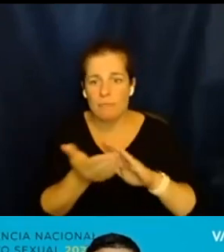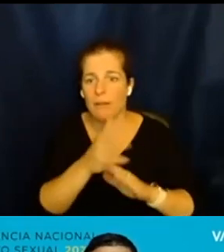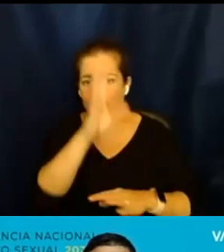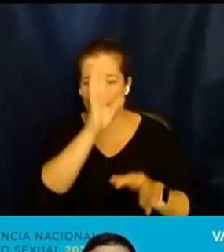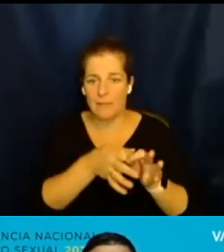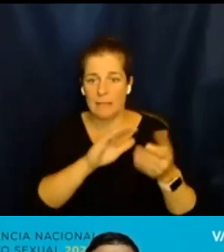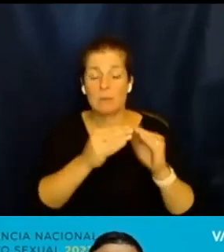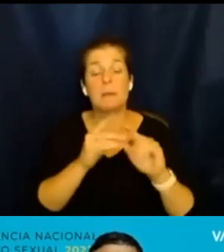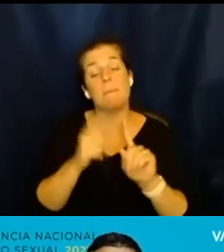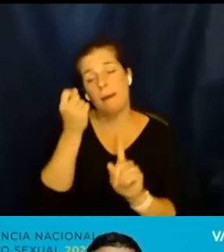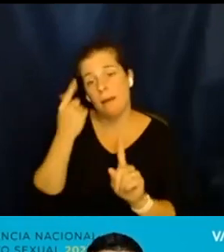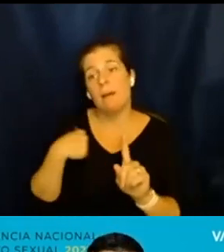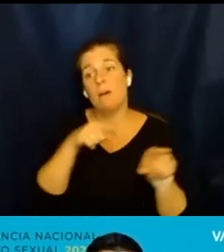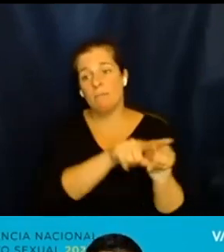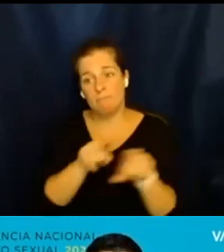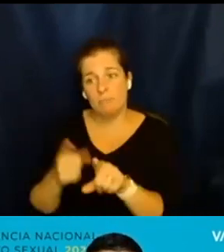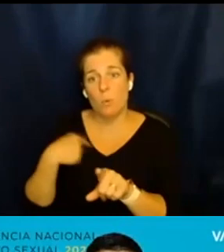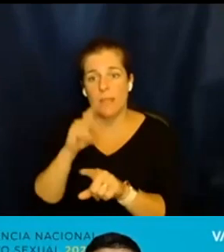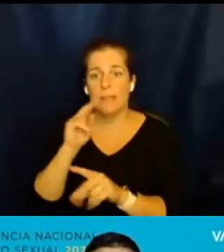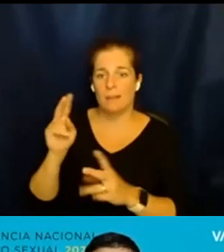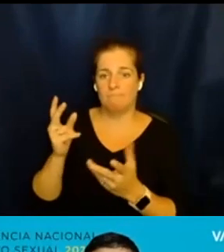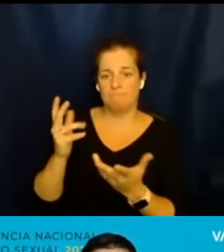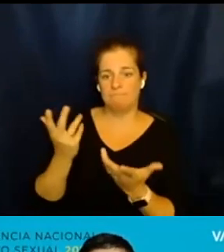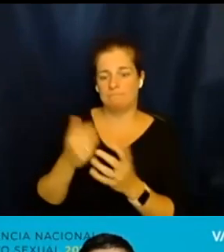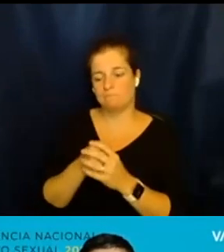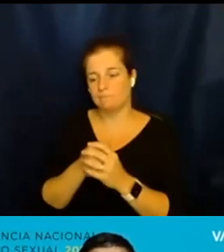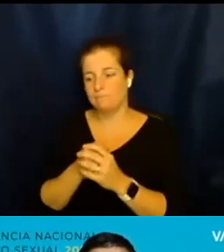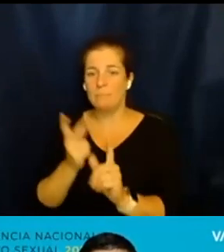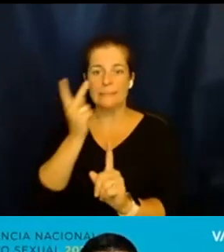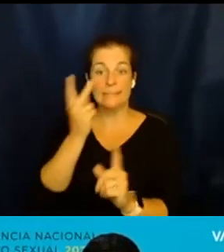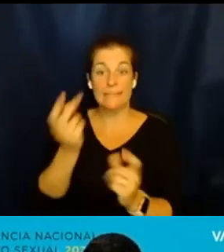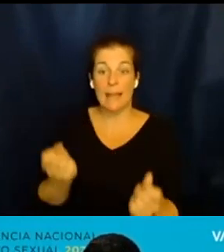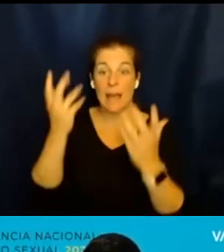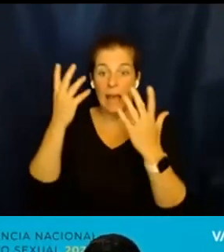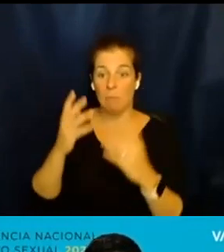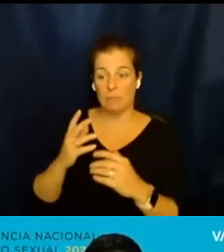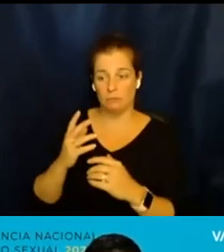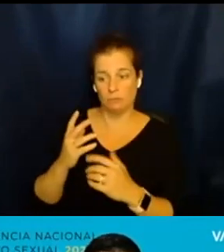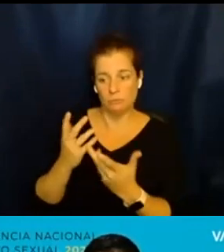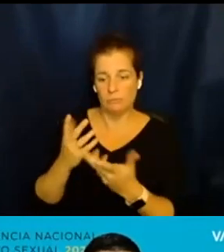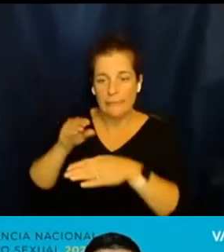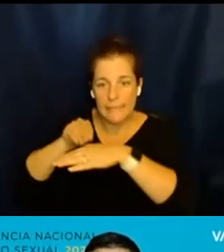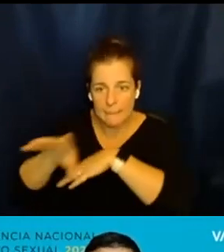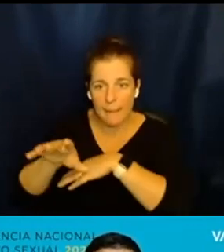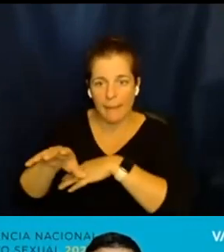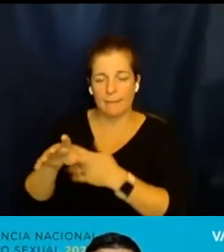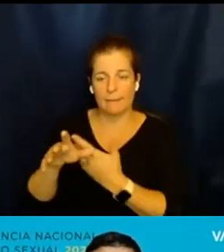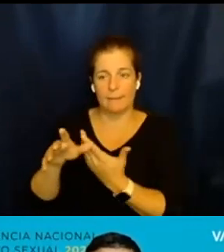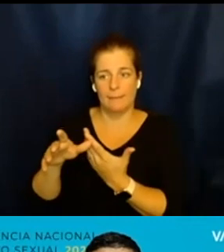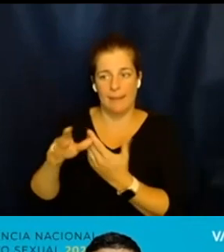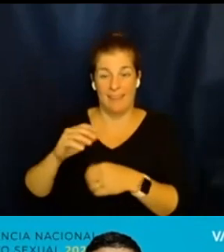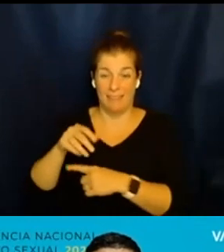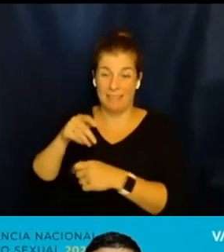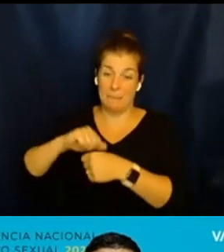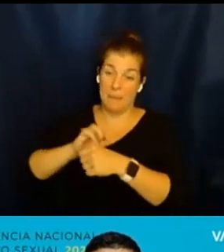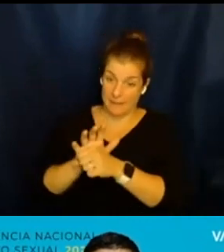can look at how much impact are people suffering by this pandemic and particularly